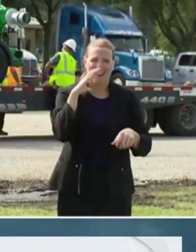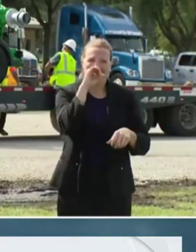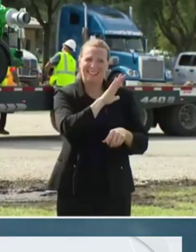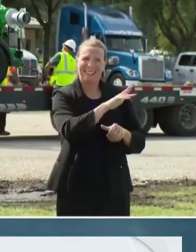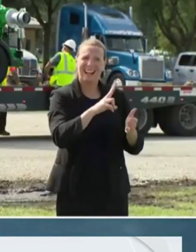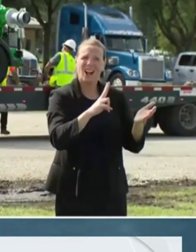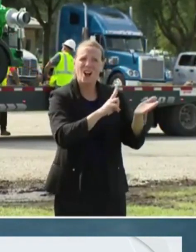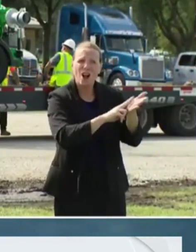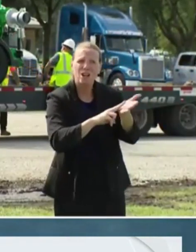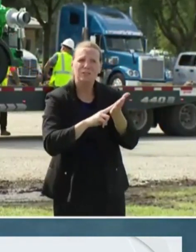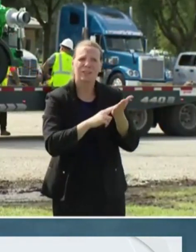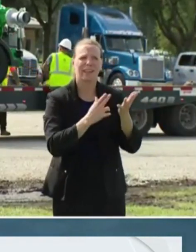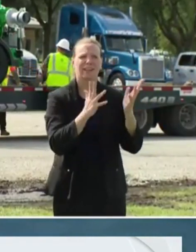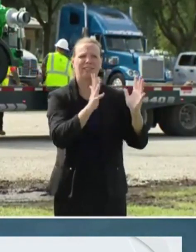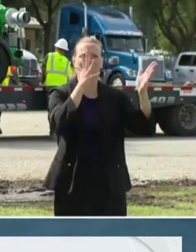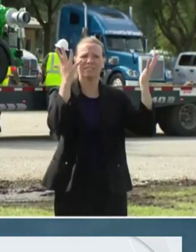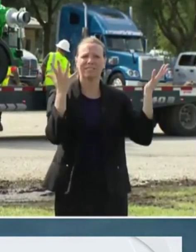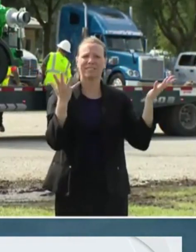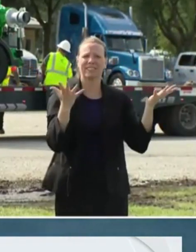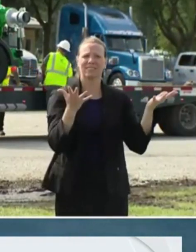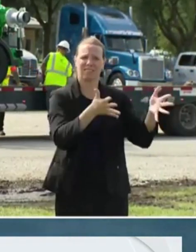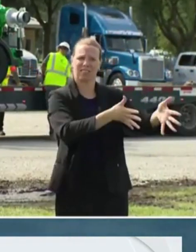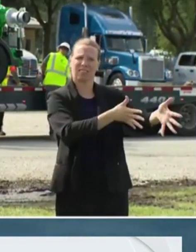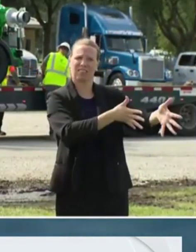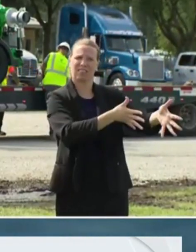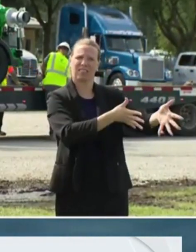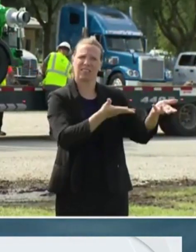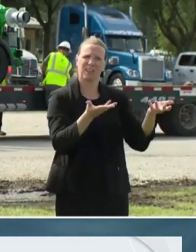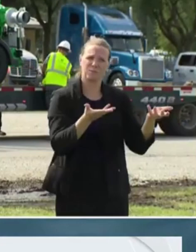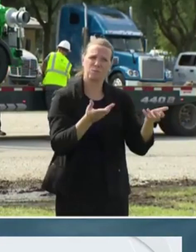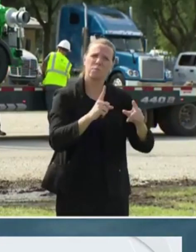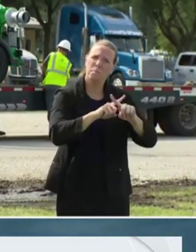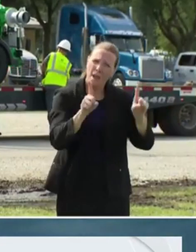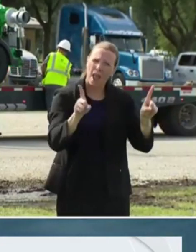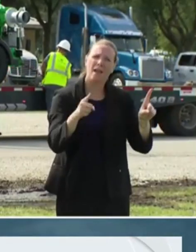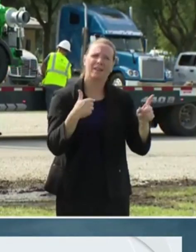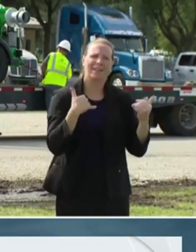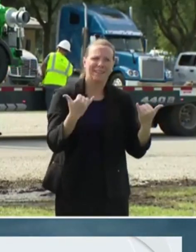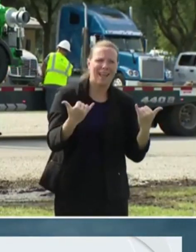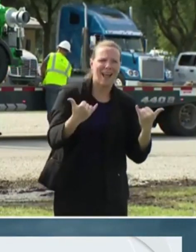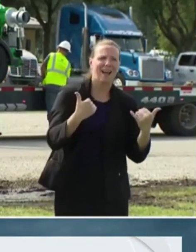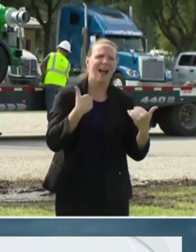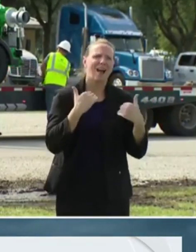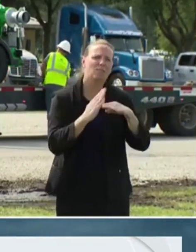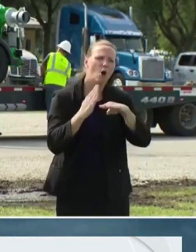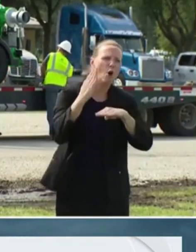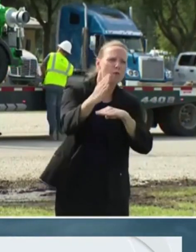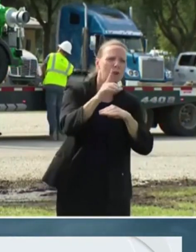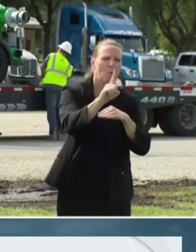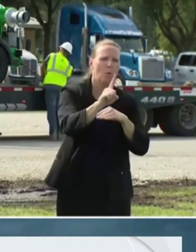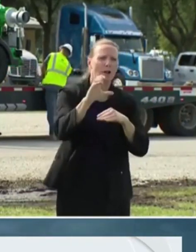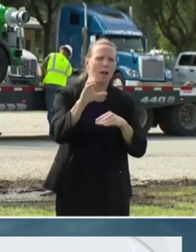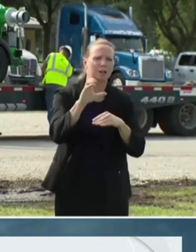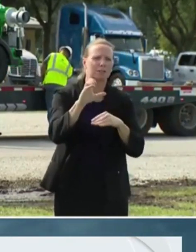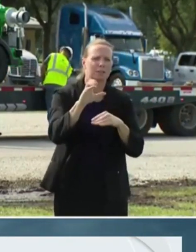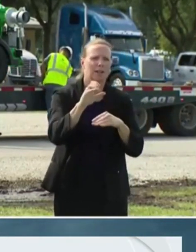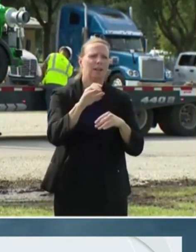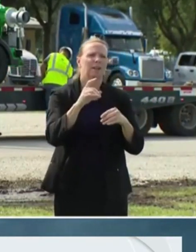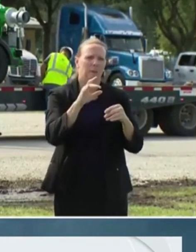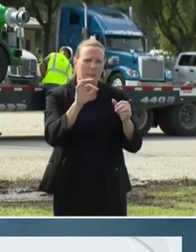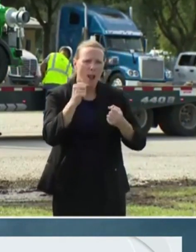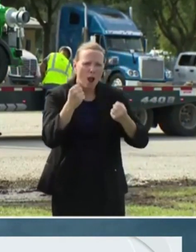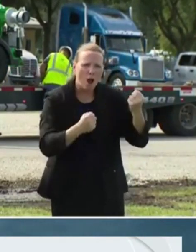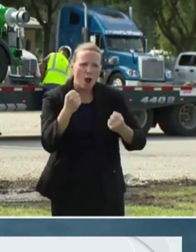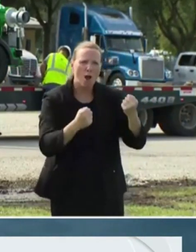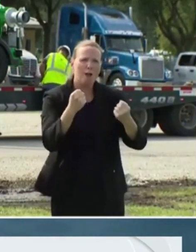them holding the ball. So we've now surged over 100 FDOT vehicles between Manatee and Sarasota